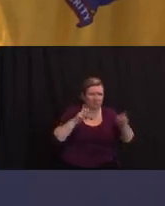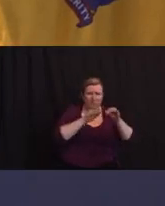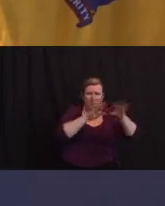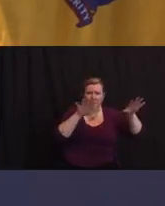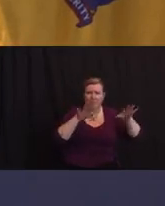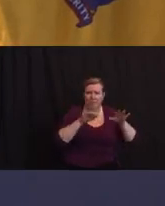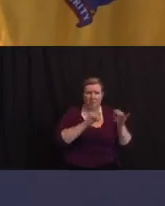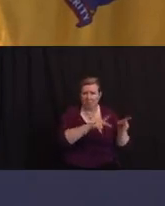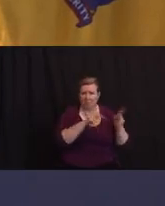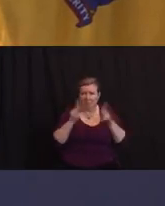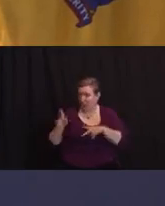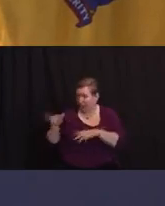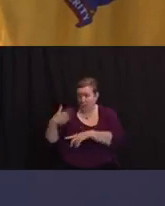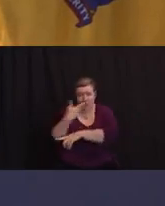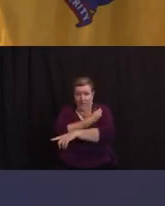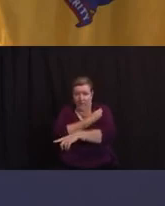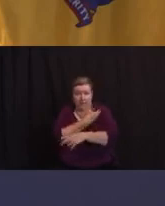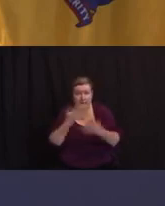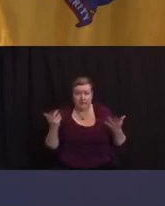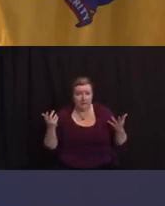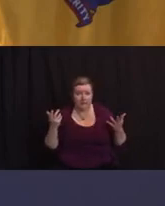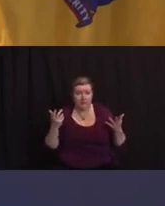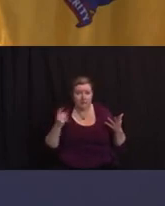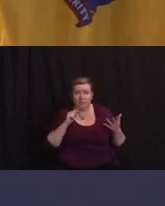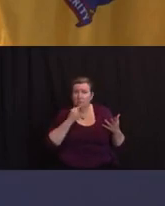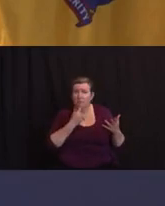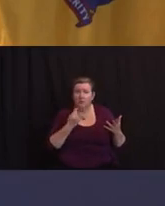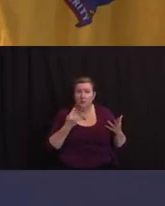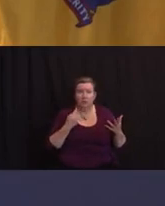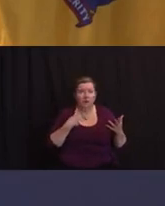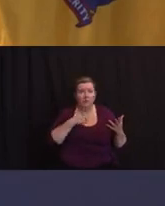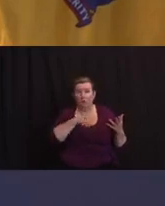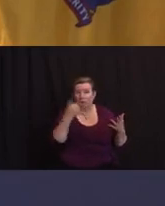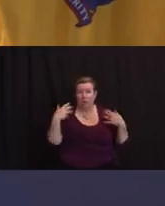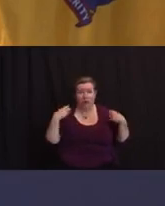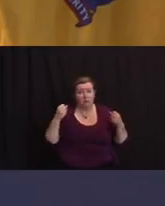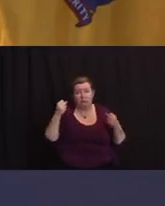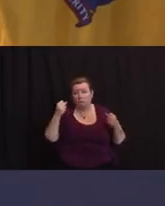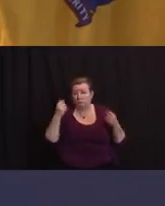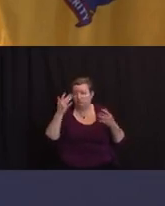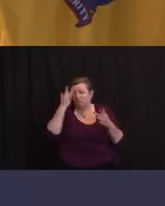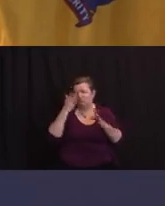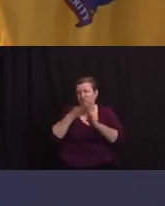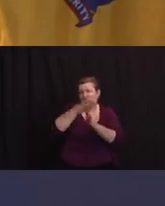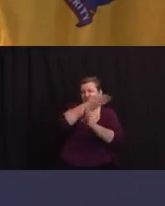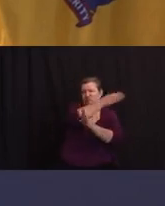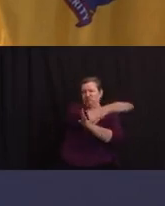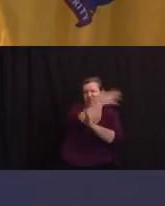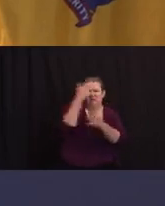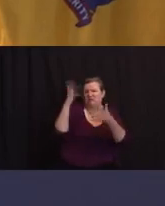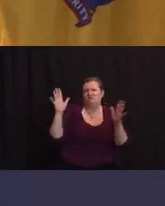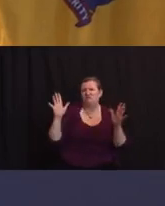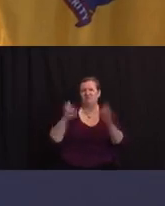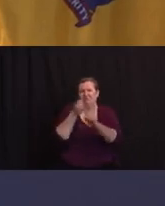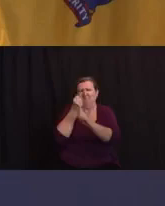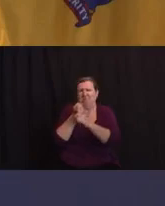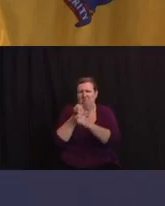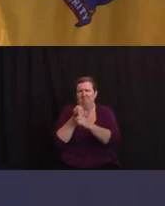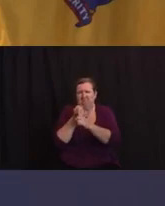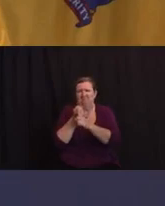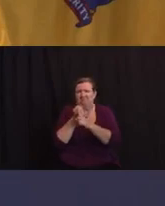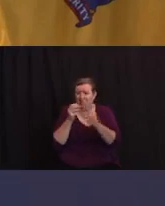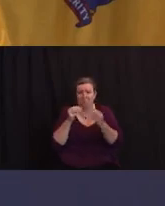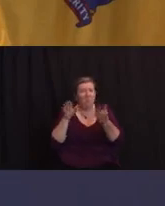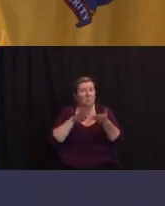are, and especially if you've got comorbidities, you are very exposed to a highly transmittable and more lethal form of